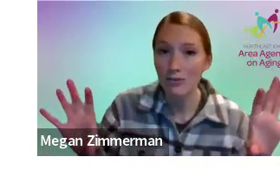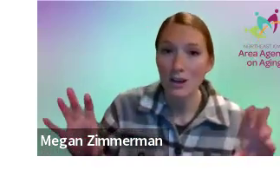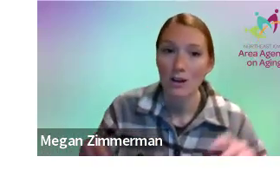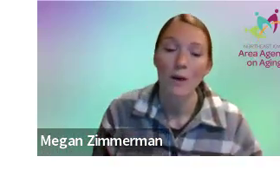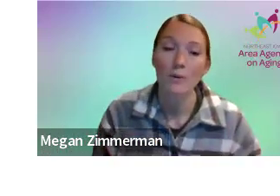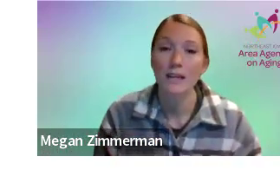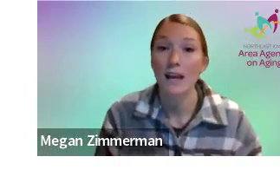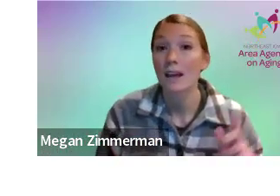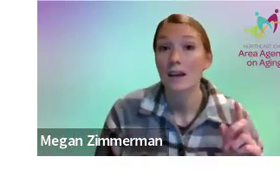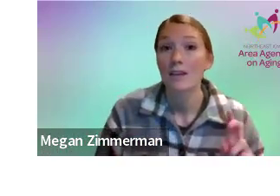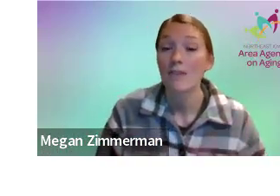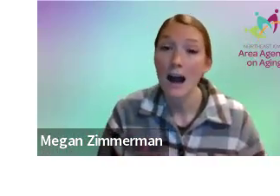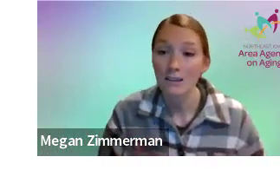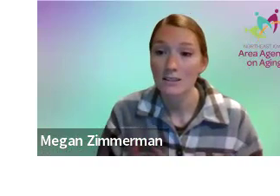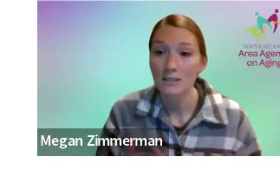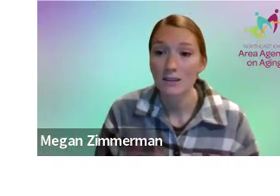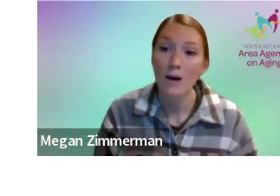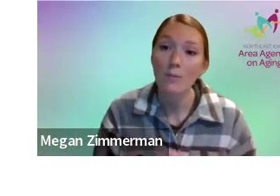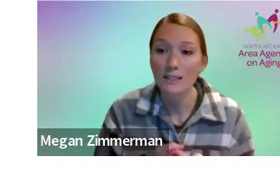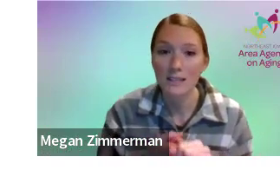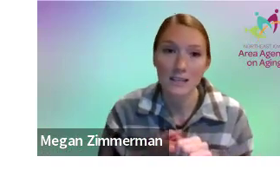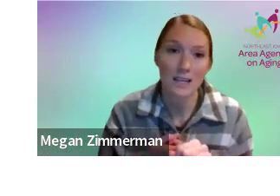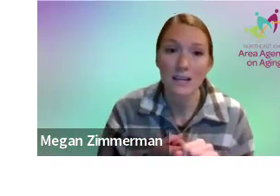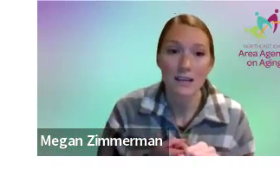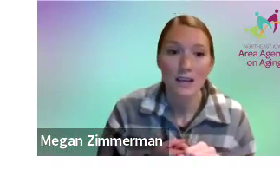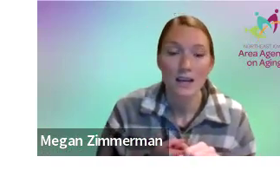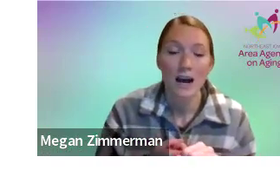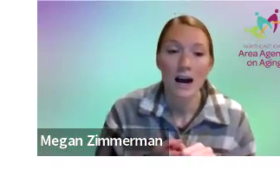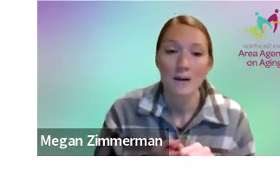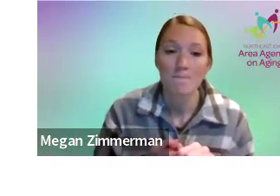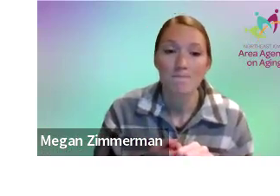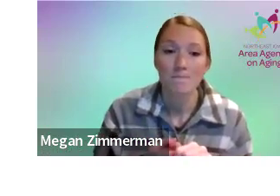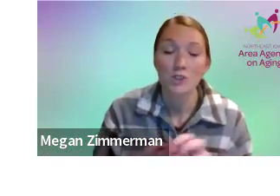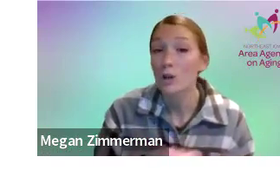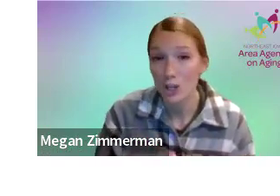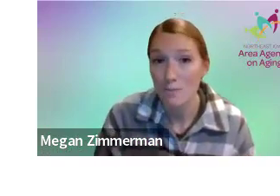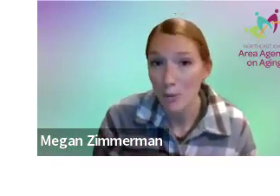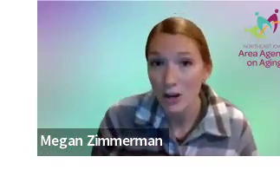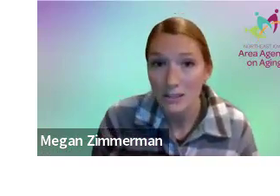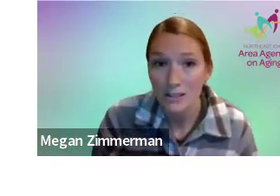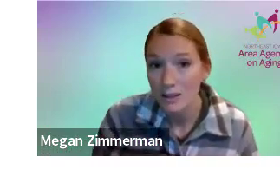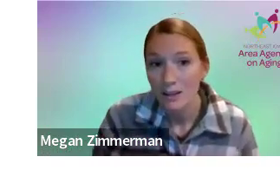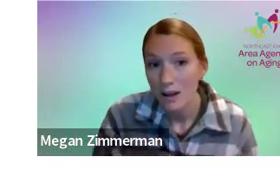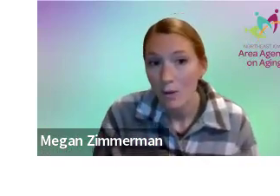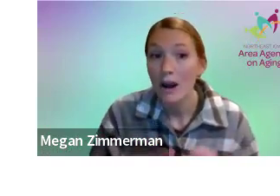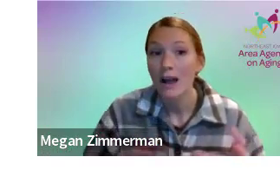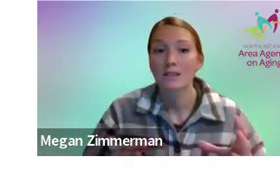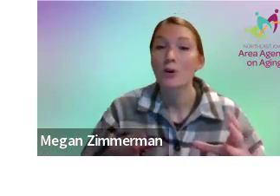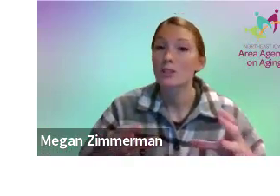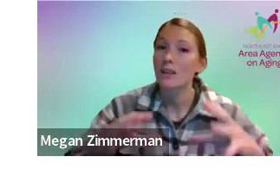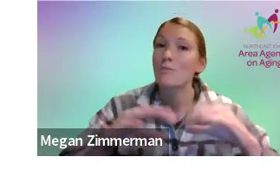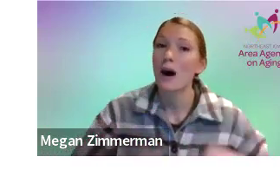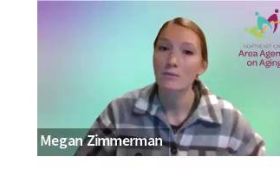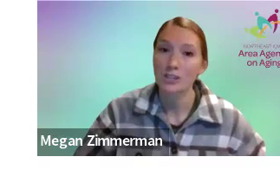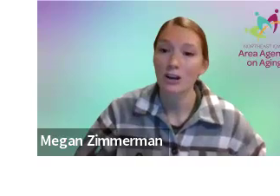top shelf represent facts, complex thinking, short-term memories,